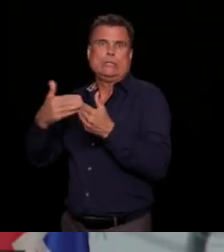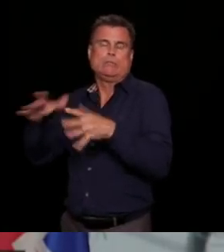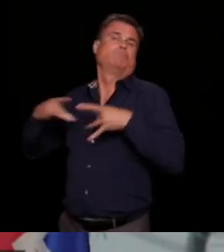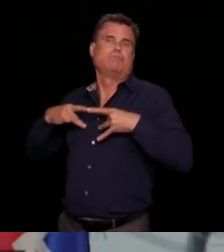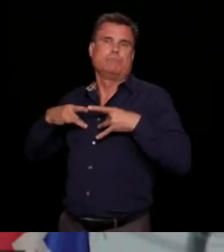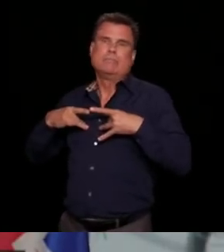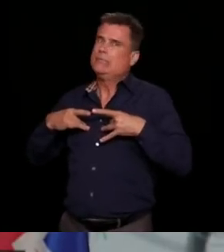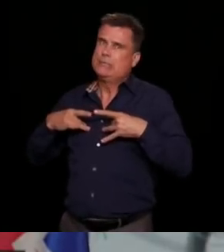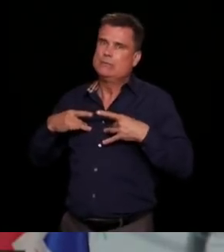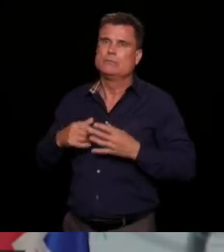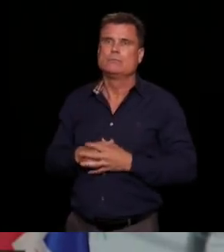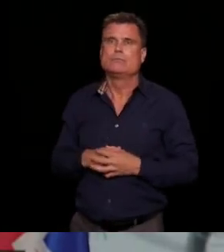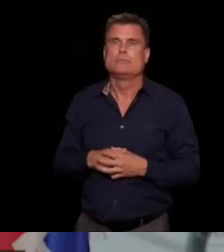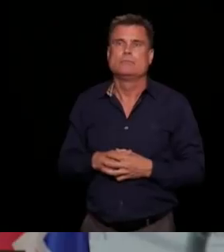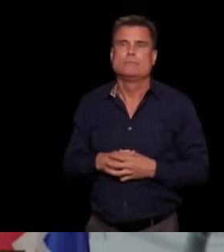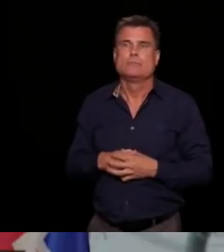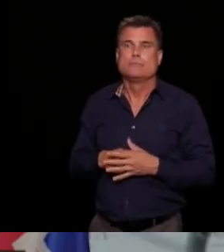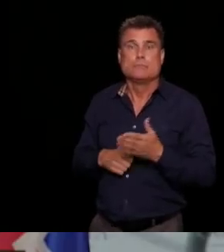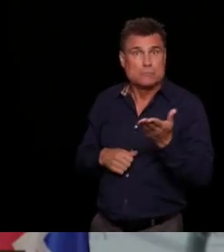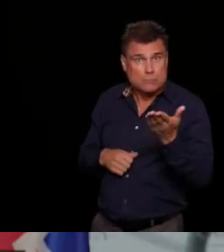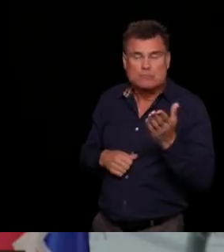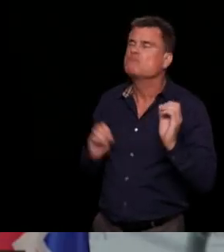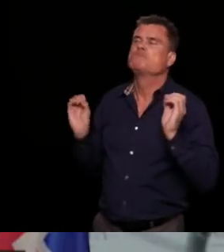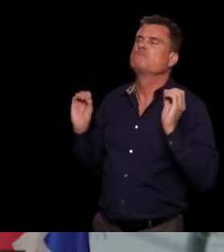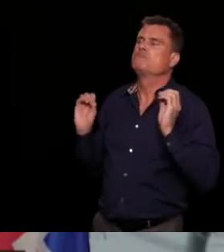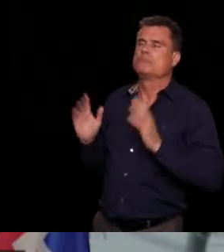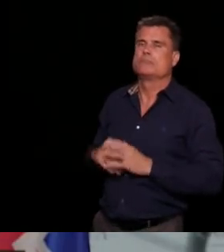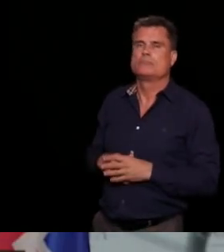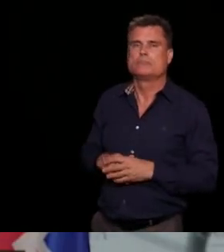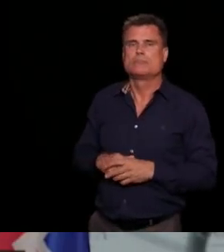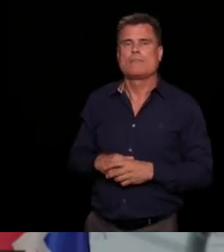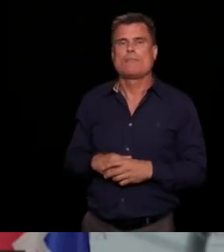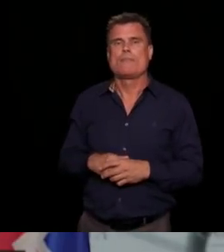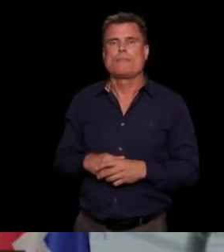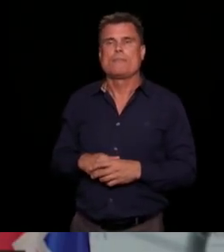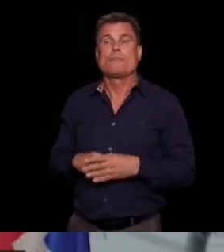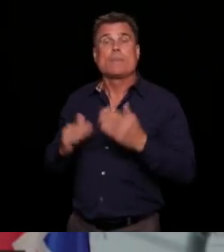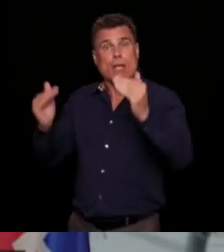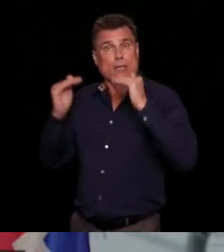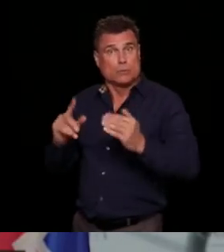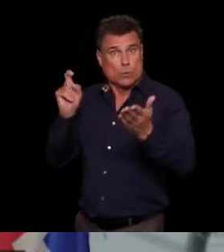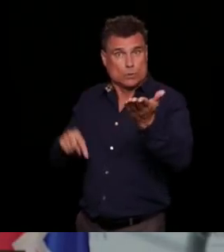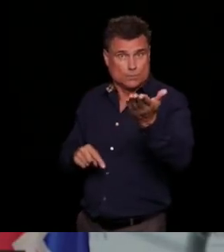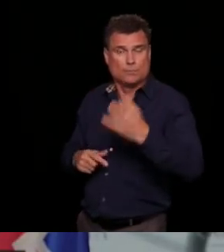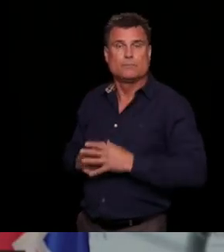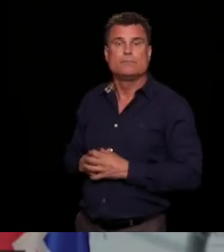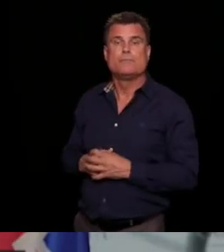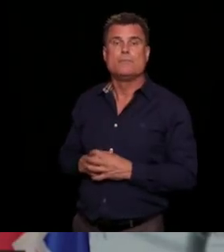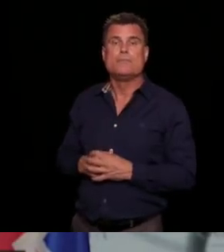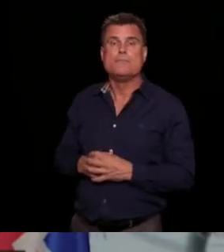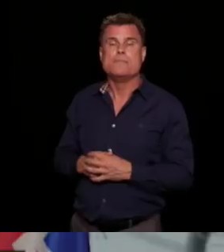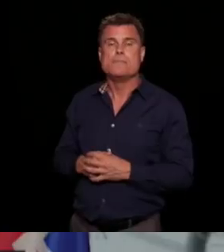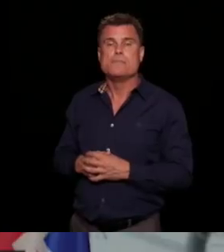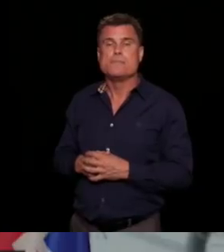you. Thank you. The next question is from Srishti Gangdev, CKNW. Srishti, go ahead, please.